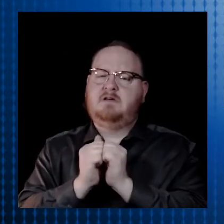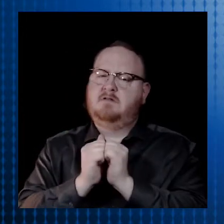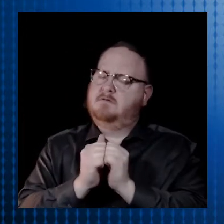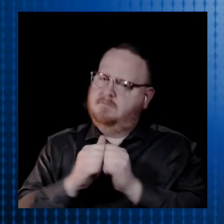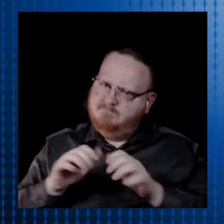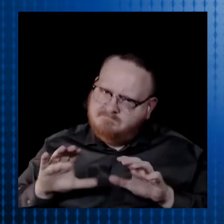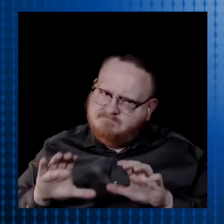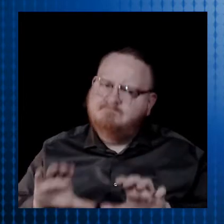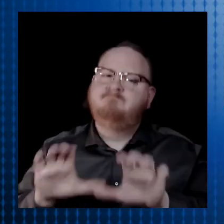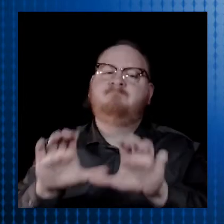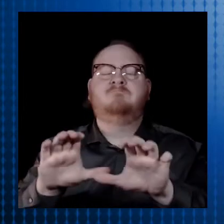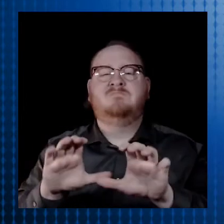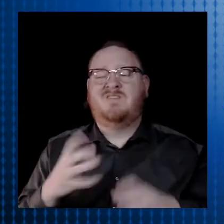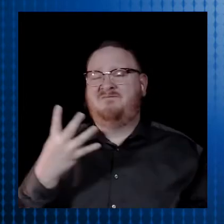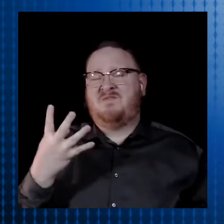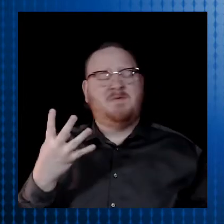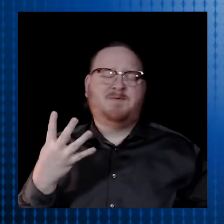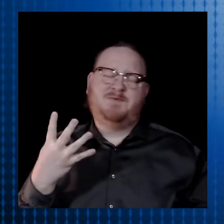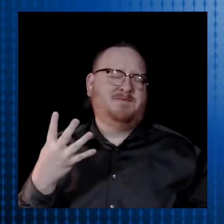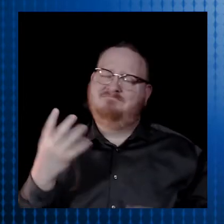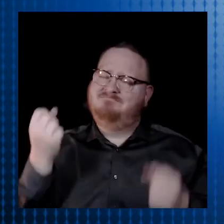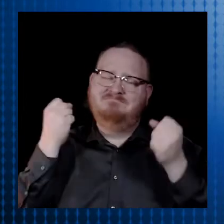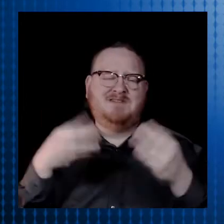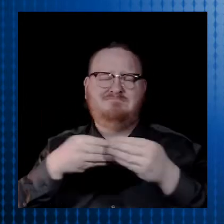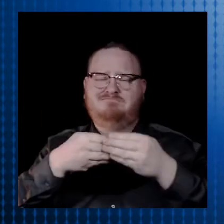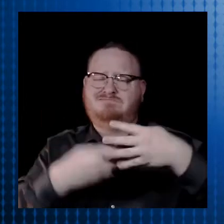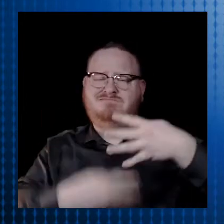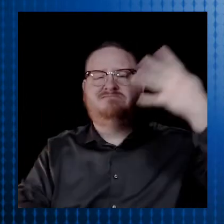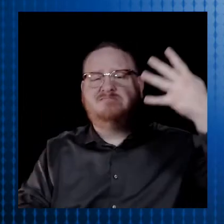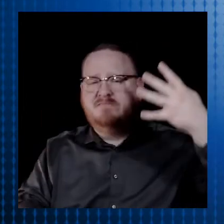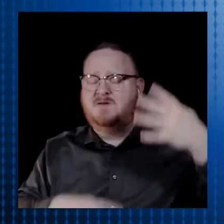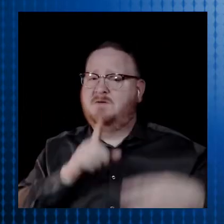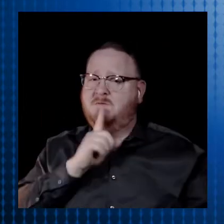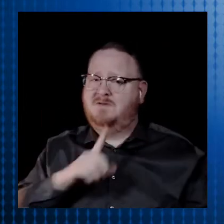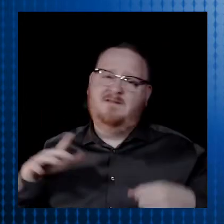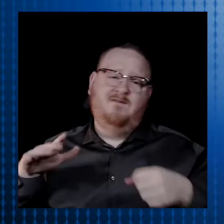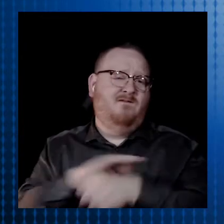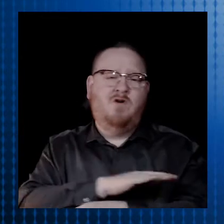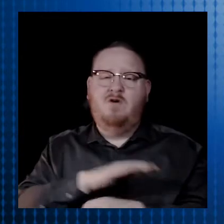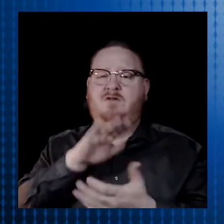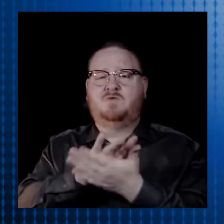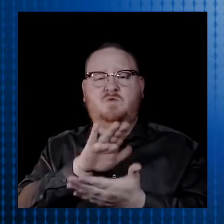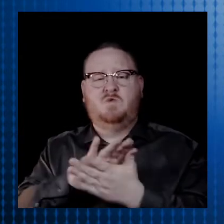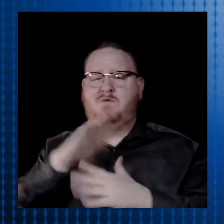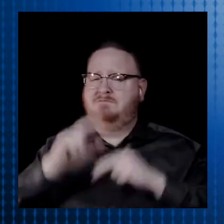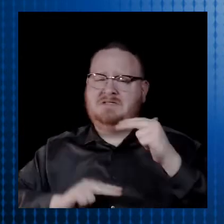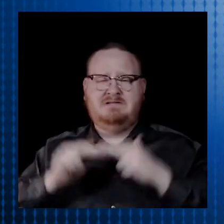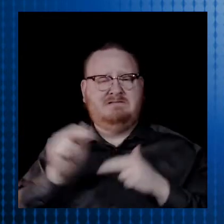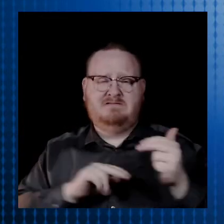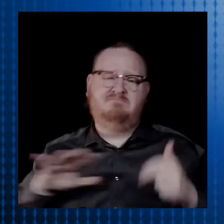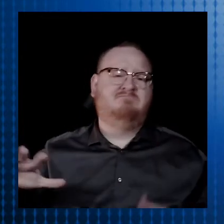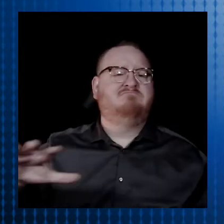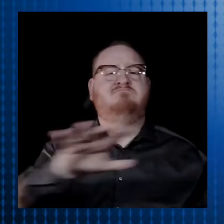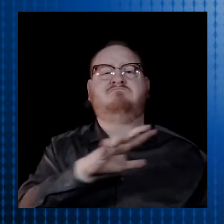four. It sincerely was an entire building's effort. But